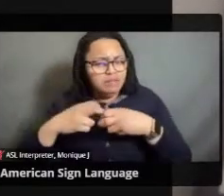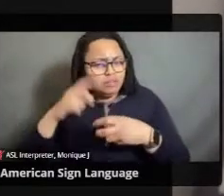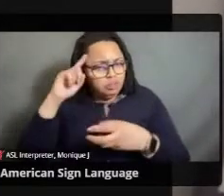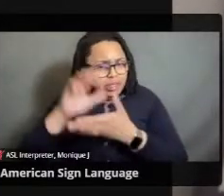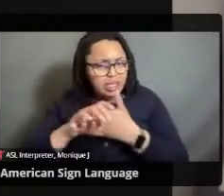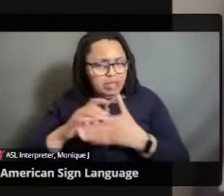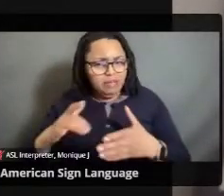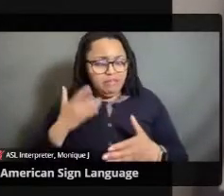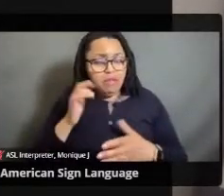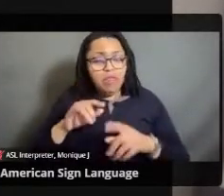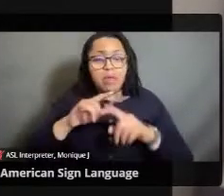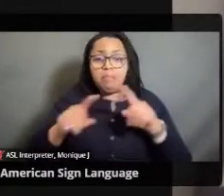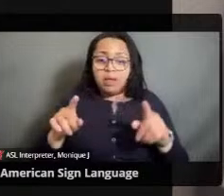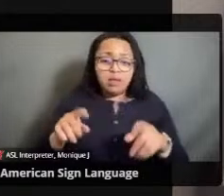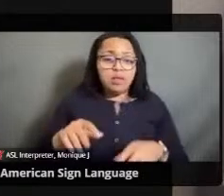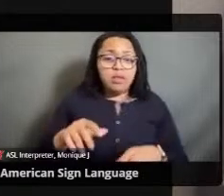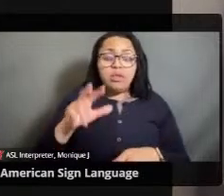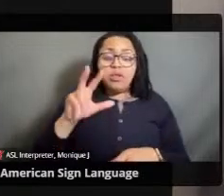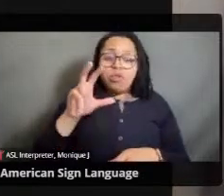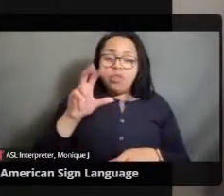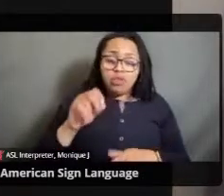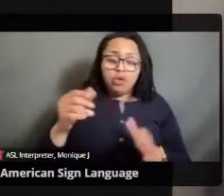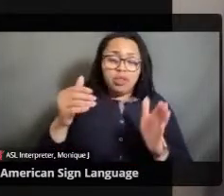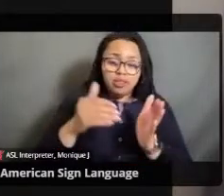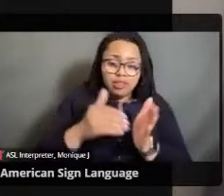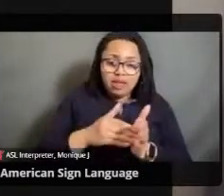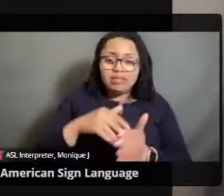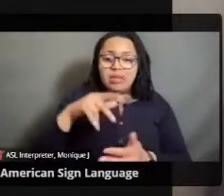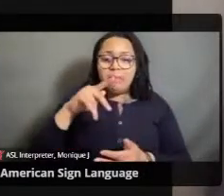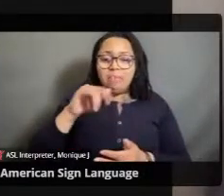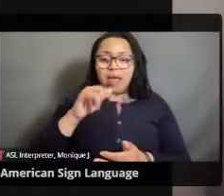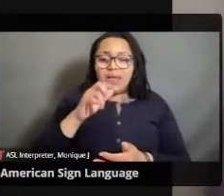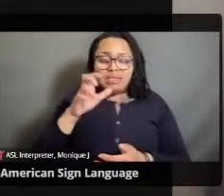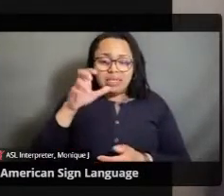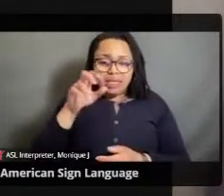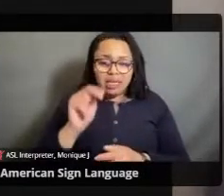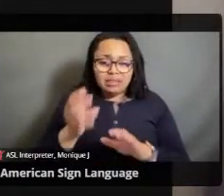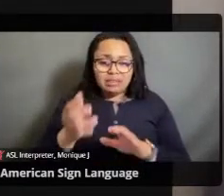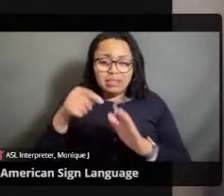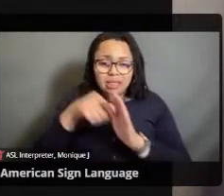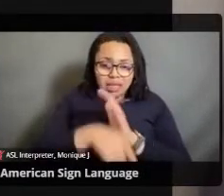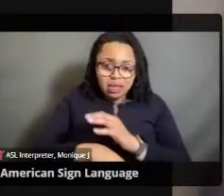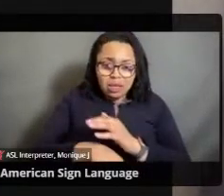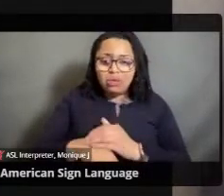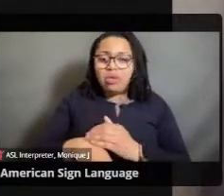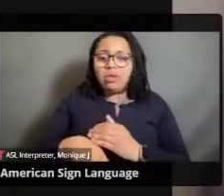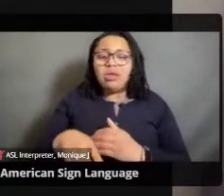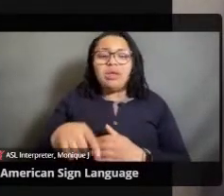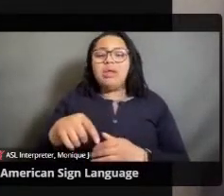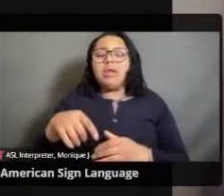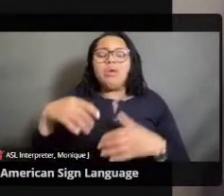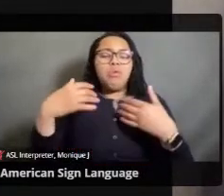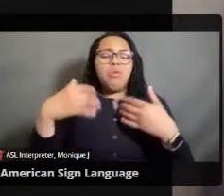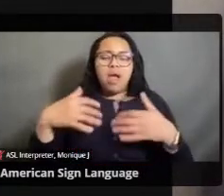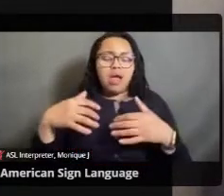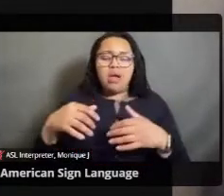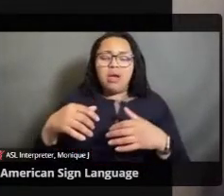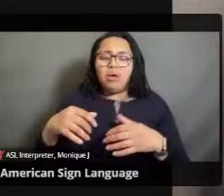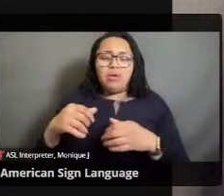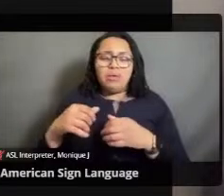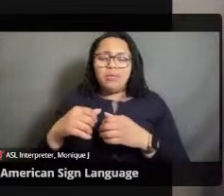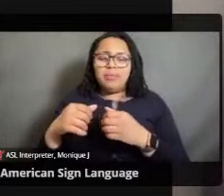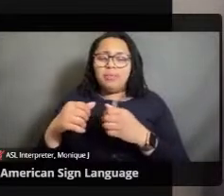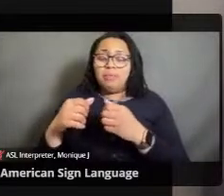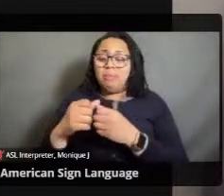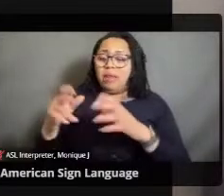With 30,000 Palestinians killed, hundreds of thousands injured, disrupted, and displaced since October, with